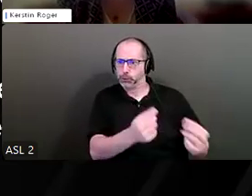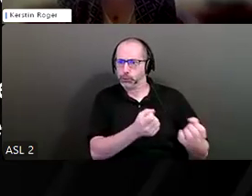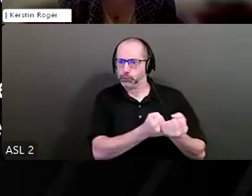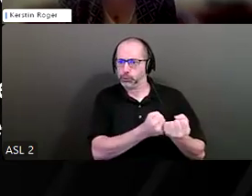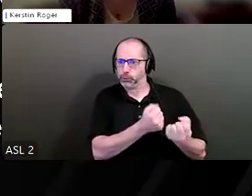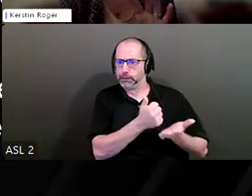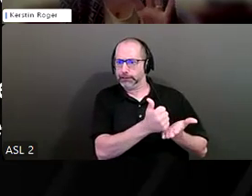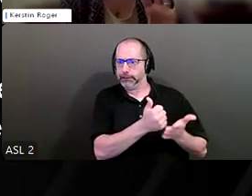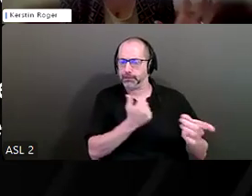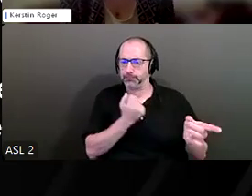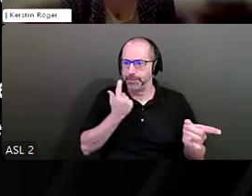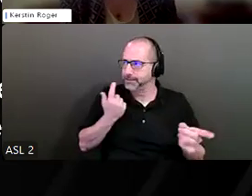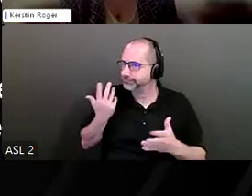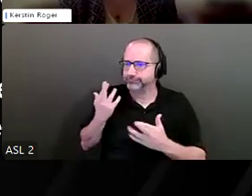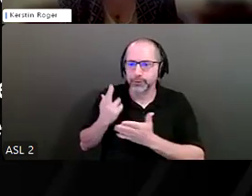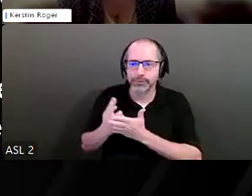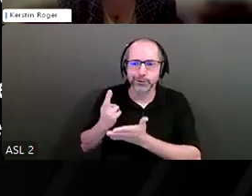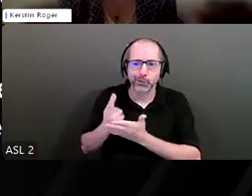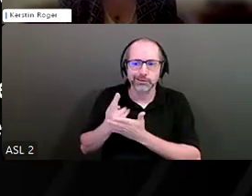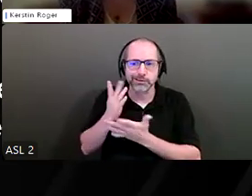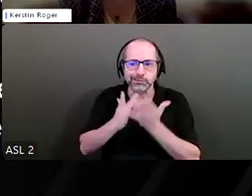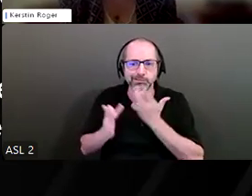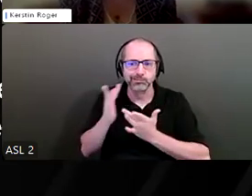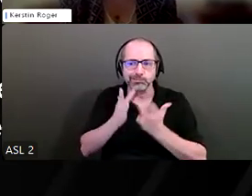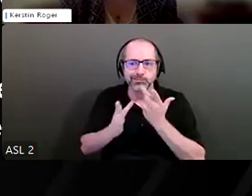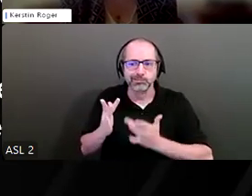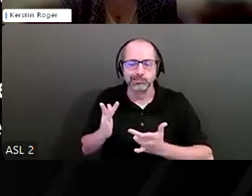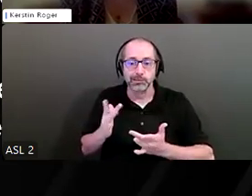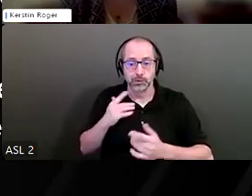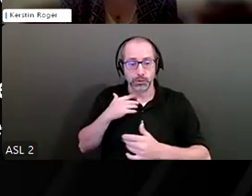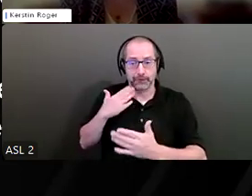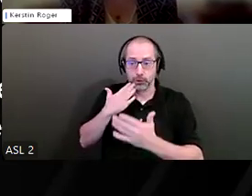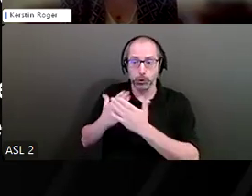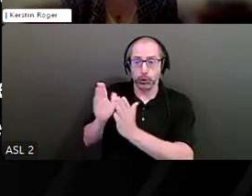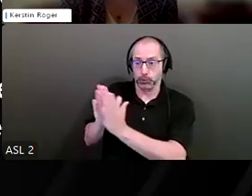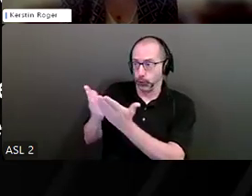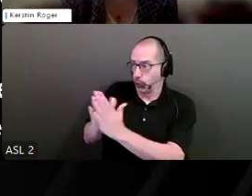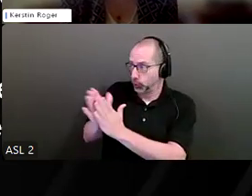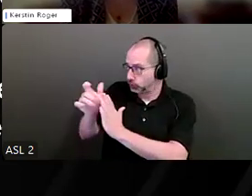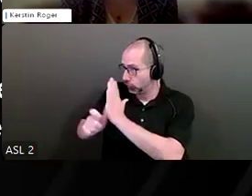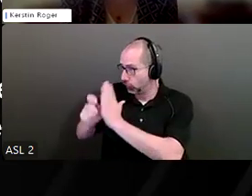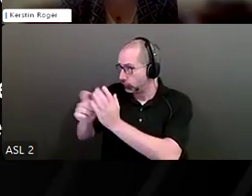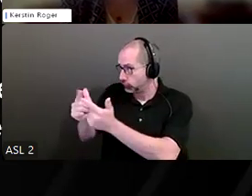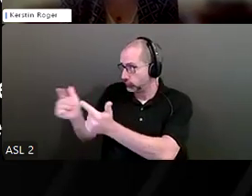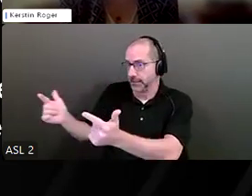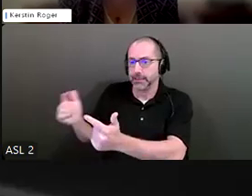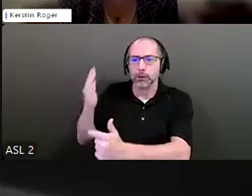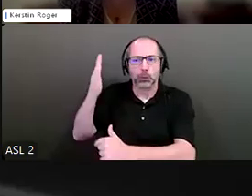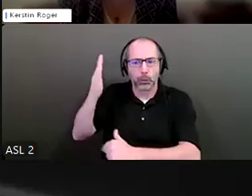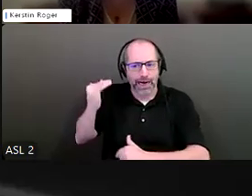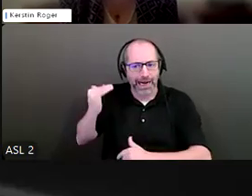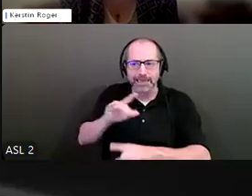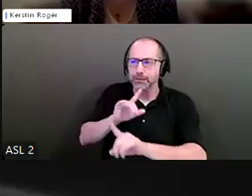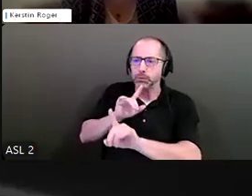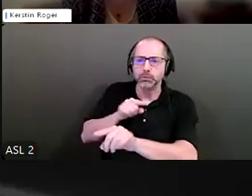older adult. So there's some good literature out there on some of the factors that lead to underreporting. And I'll